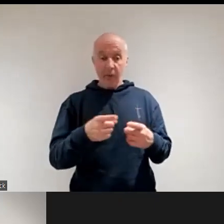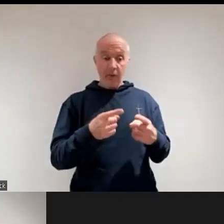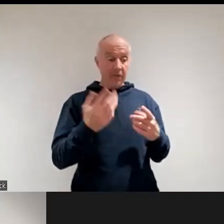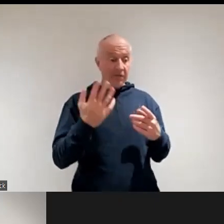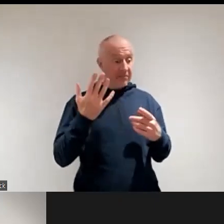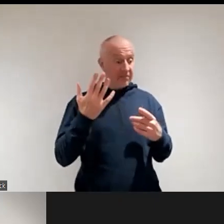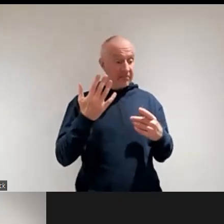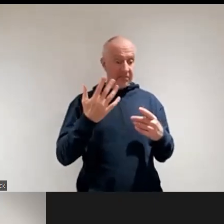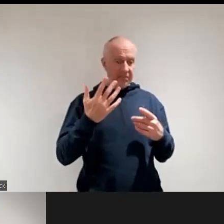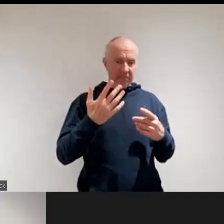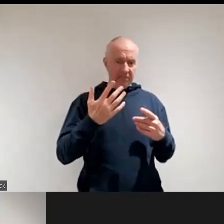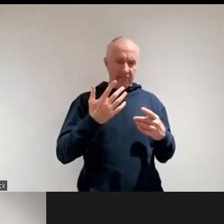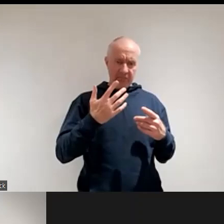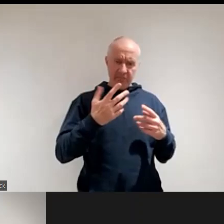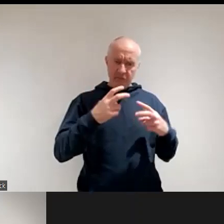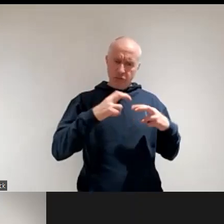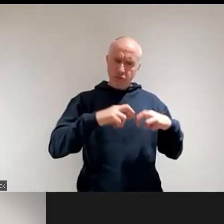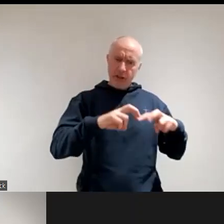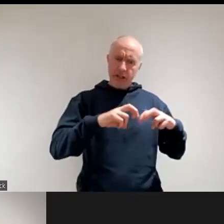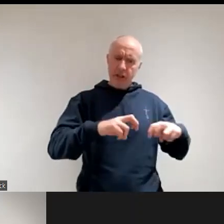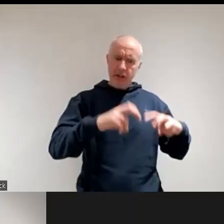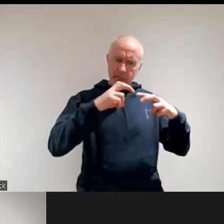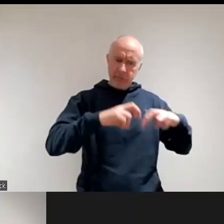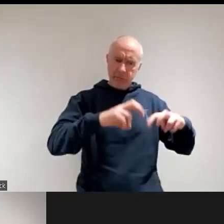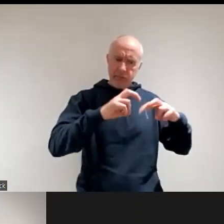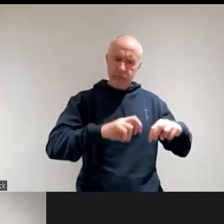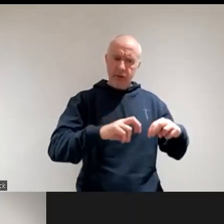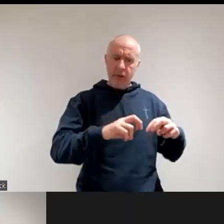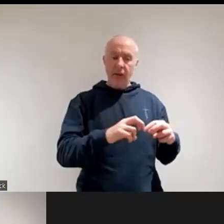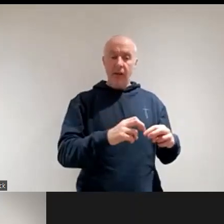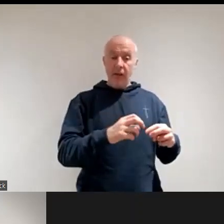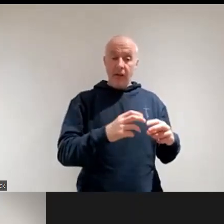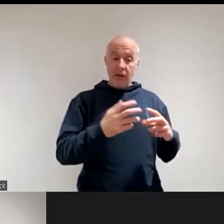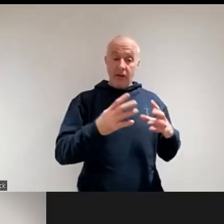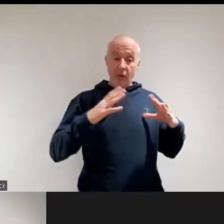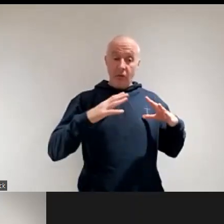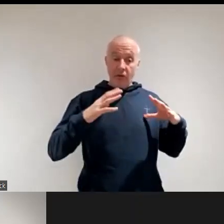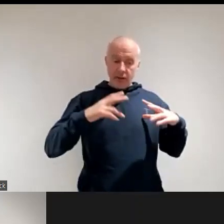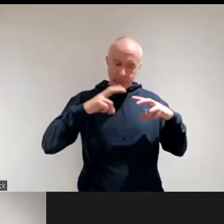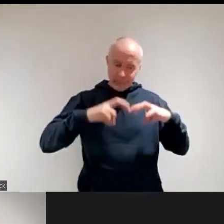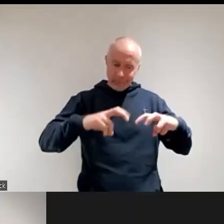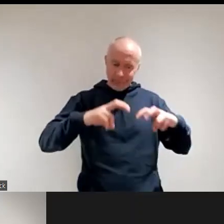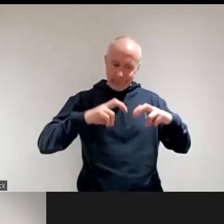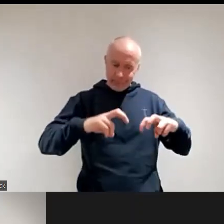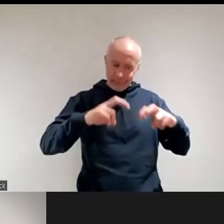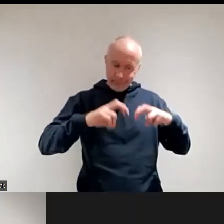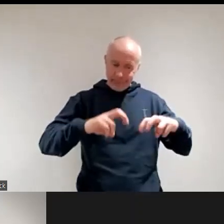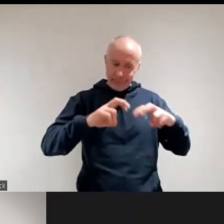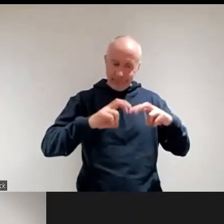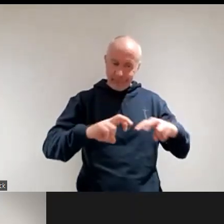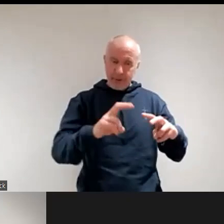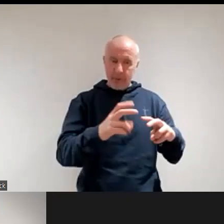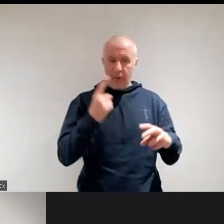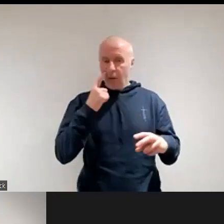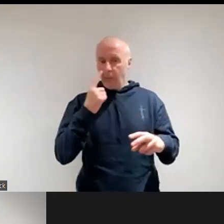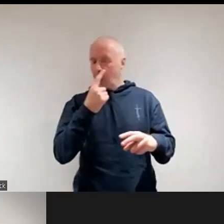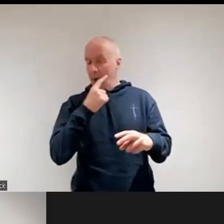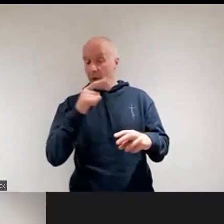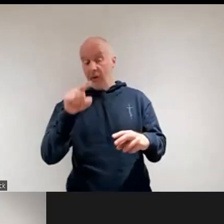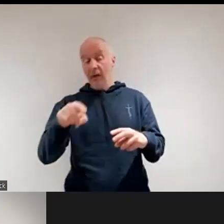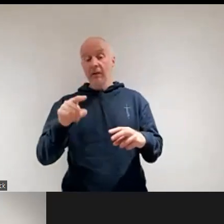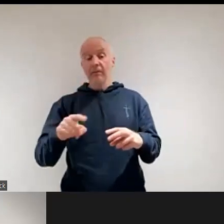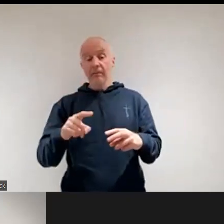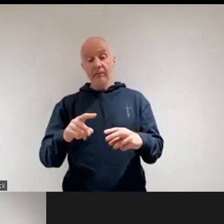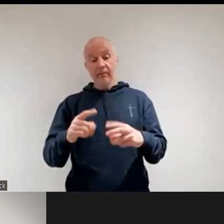some research organizations. They have done a very good job to prove that the GaN device can